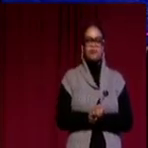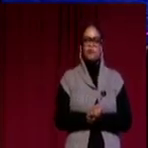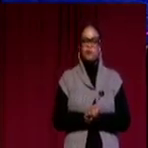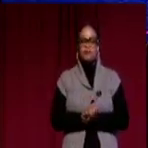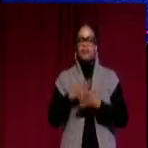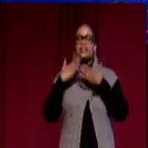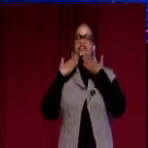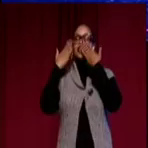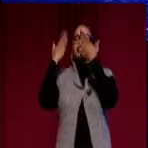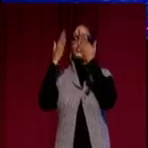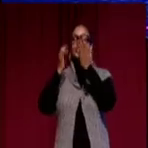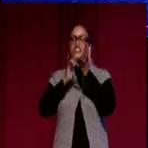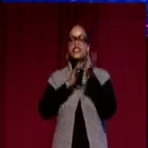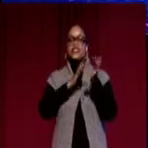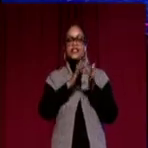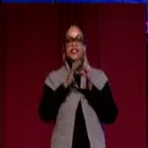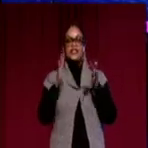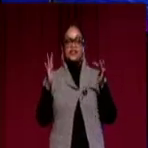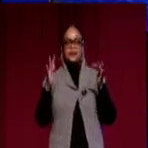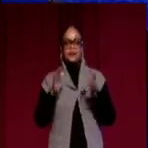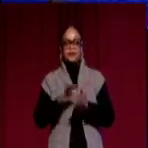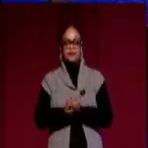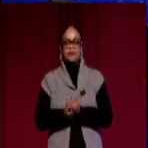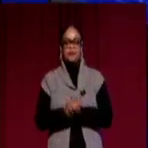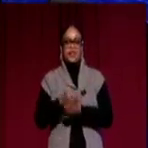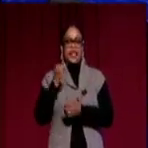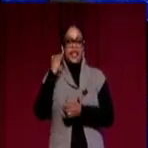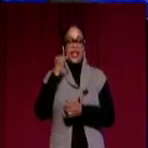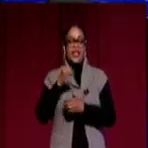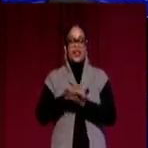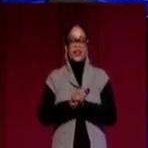Oh, thank you, Jesus.